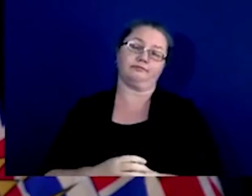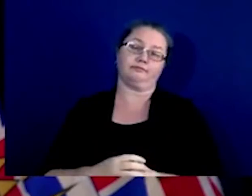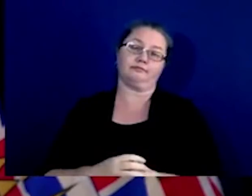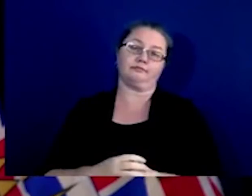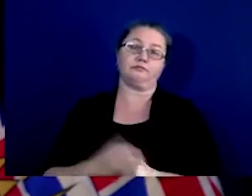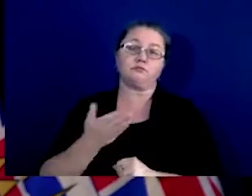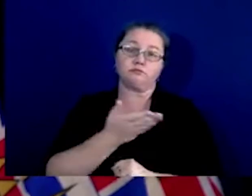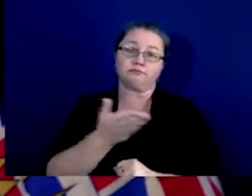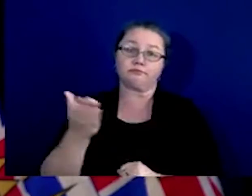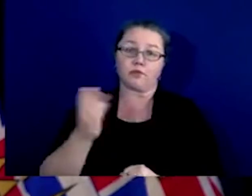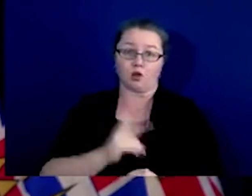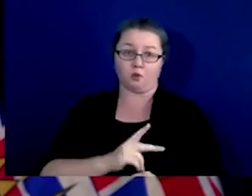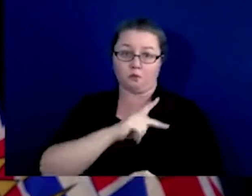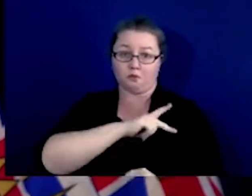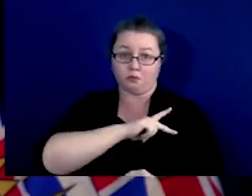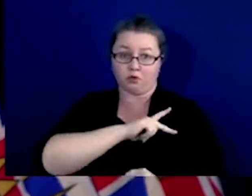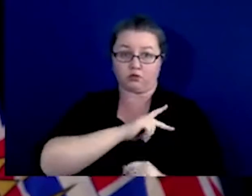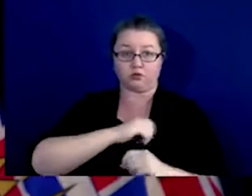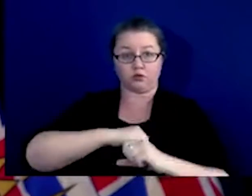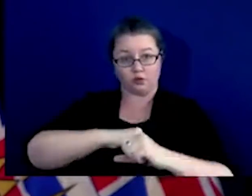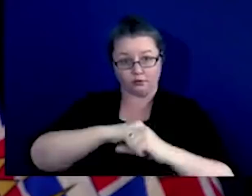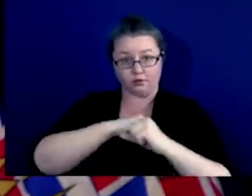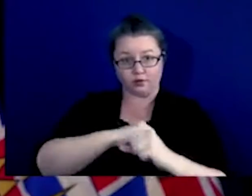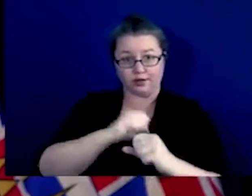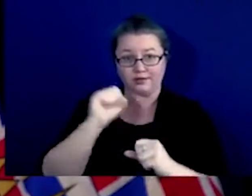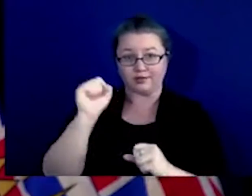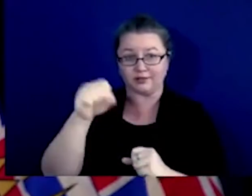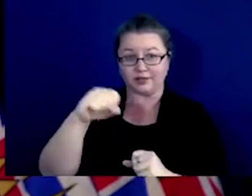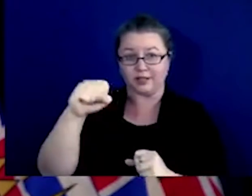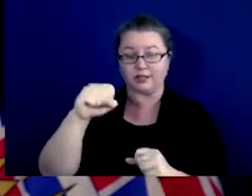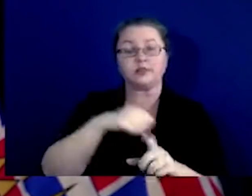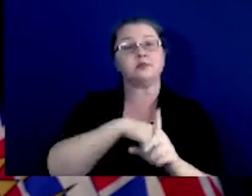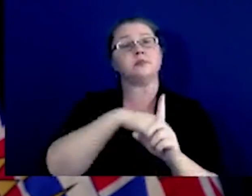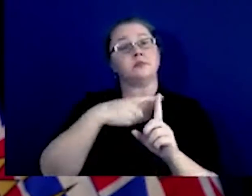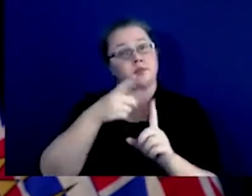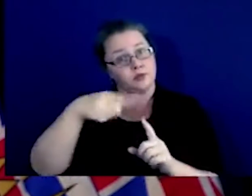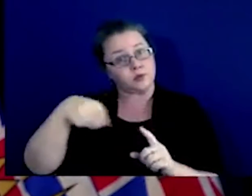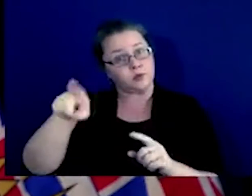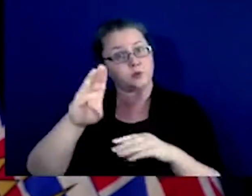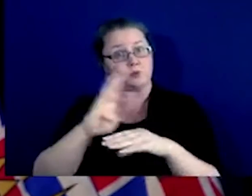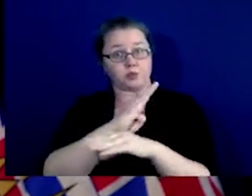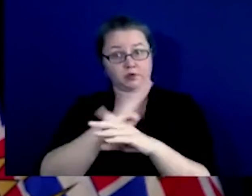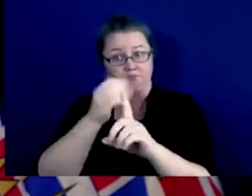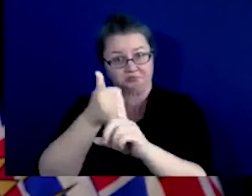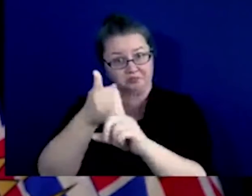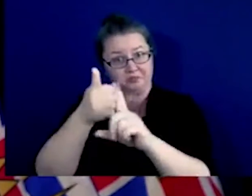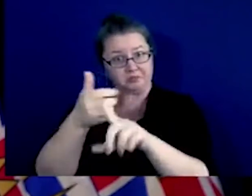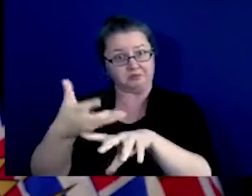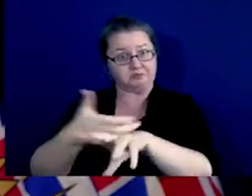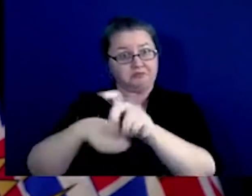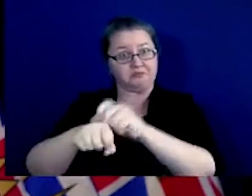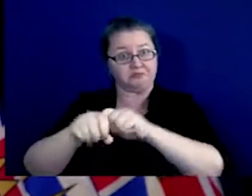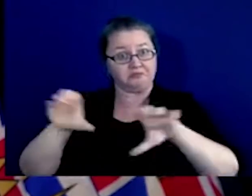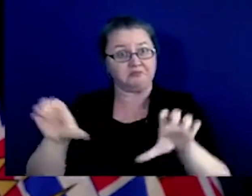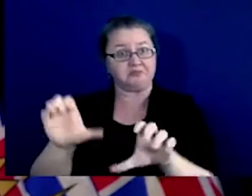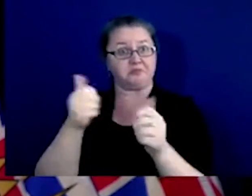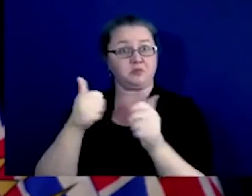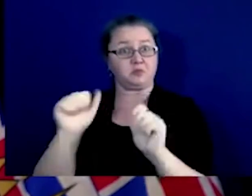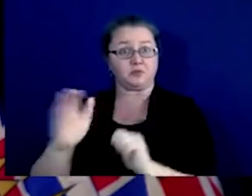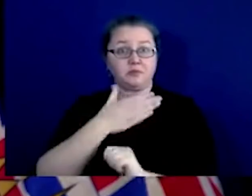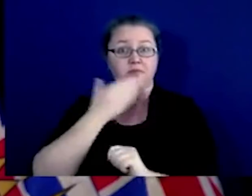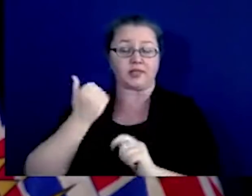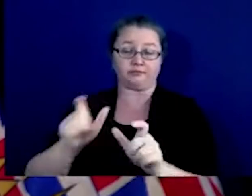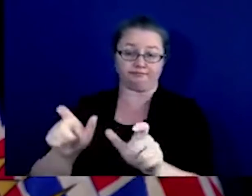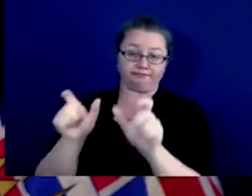I know many people as well are looking forward to the upcoming long weekend, and we've talked about this before. But let's make this